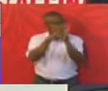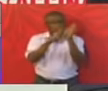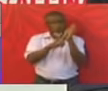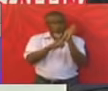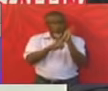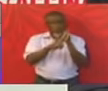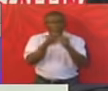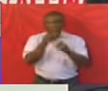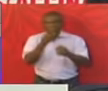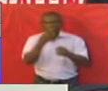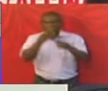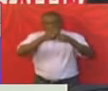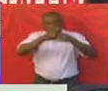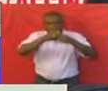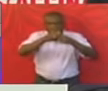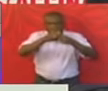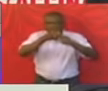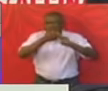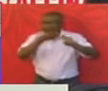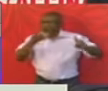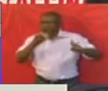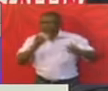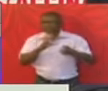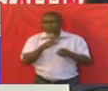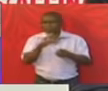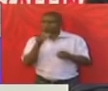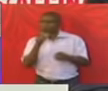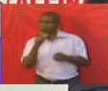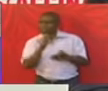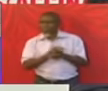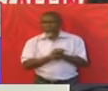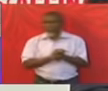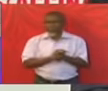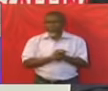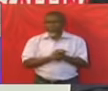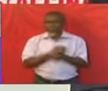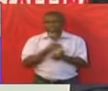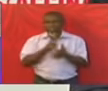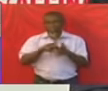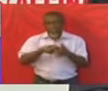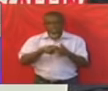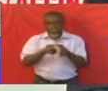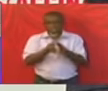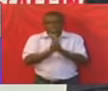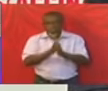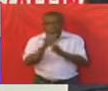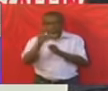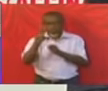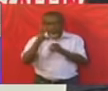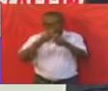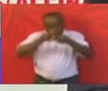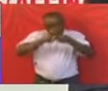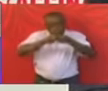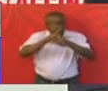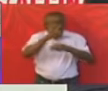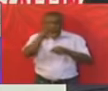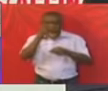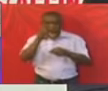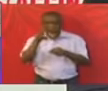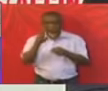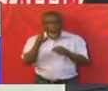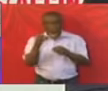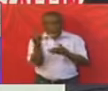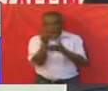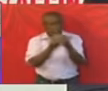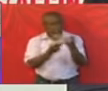your name and the name of the media house that you represent before asking 2 brief questions. Ask your questions one right after